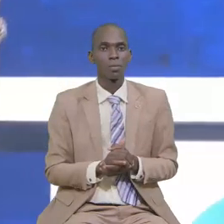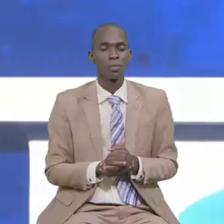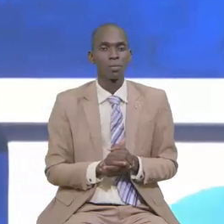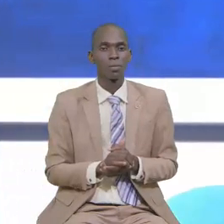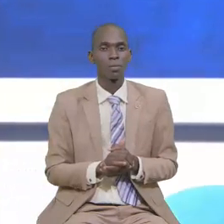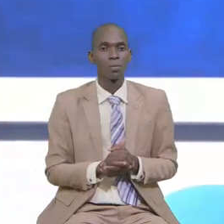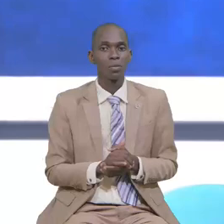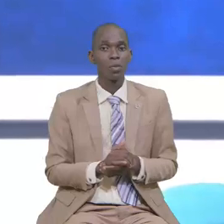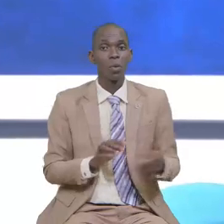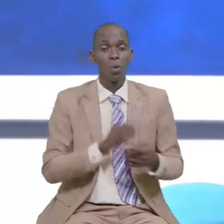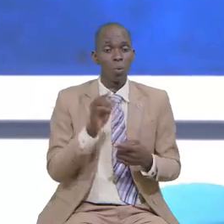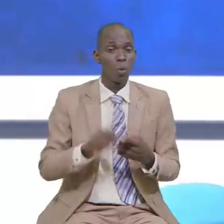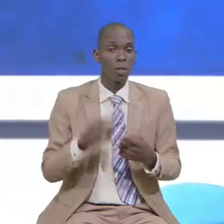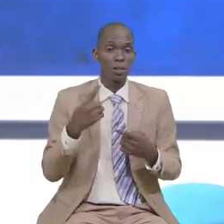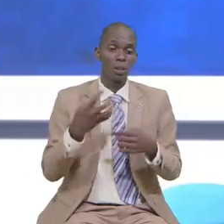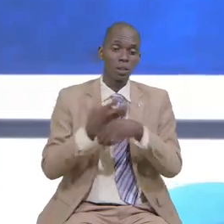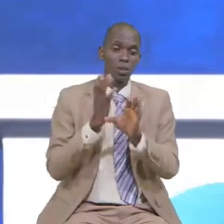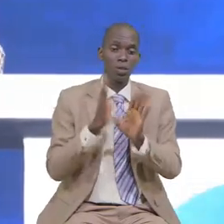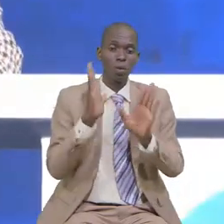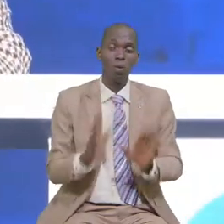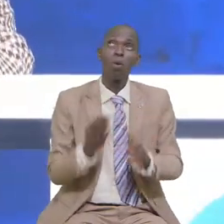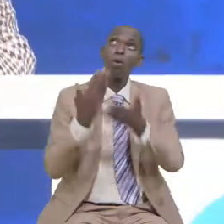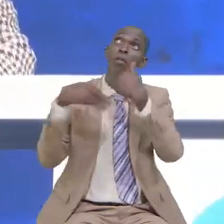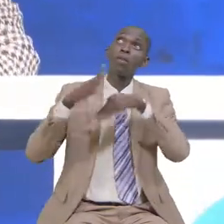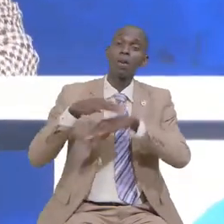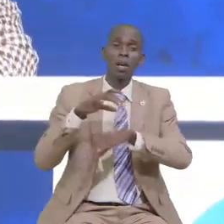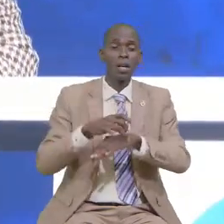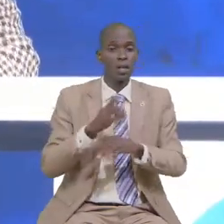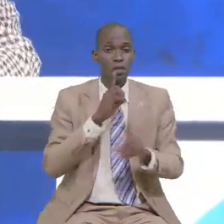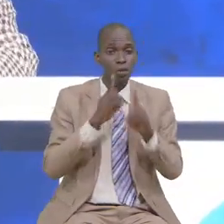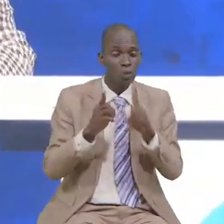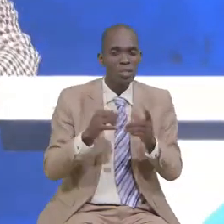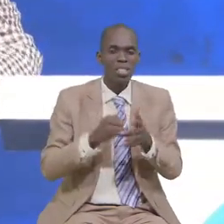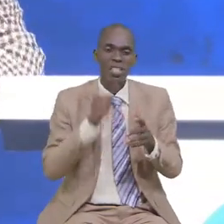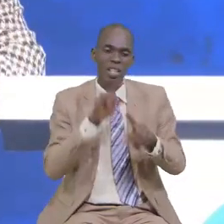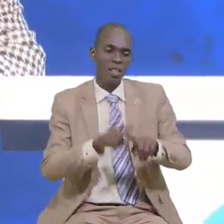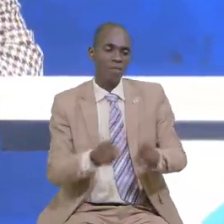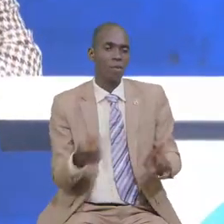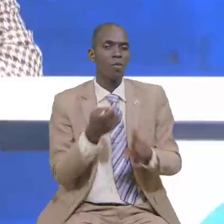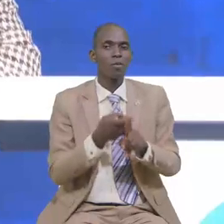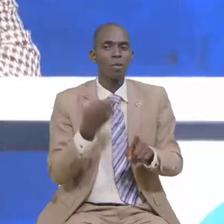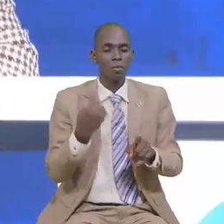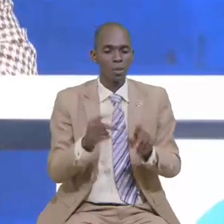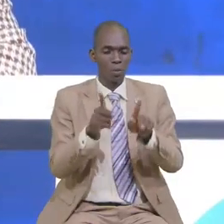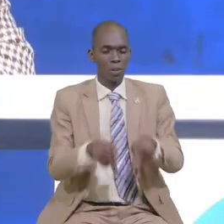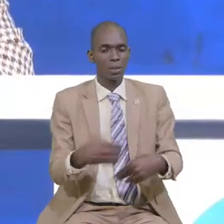When the creator of heaven and earth speaks, it's different from the creature speaking.